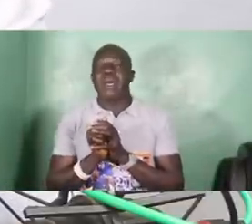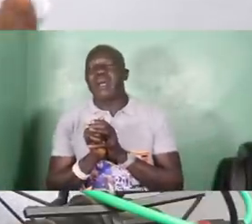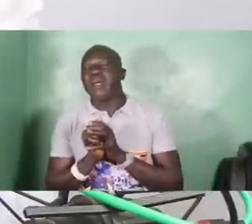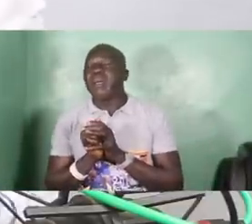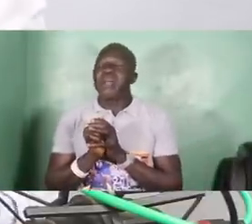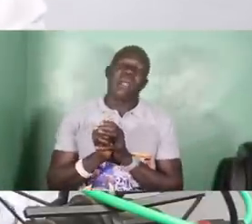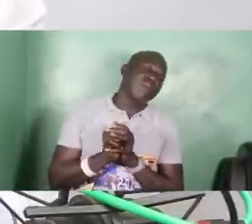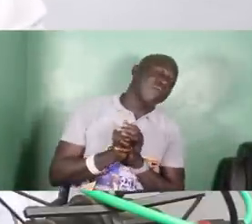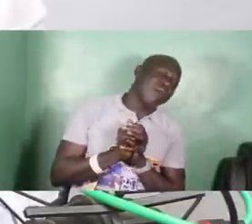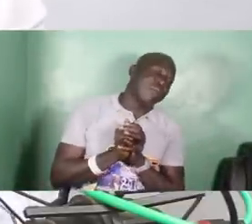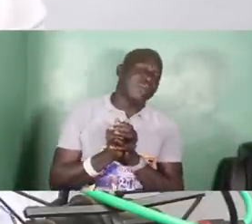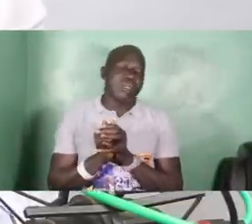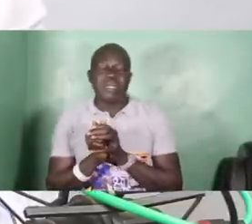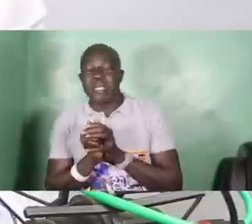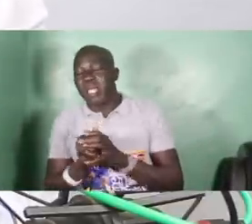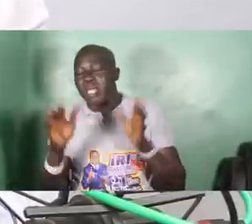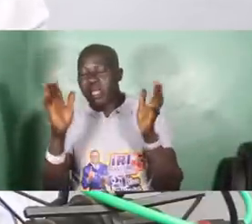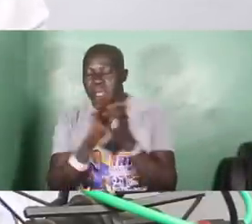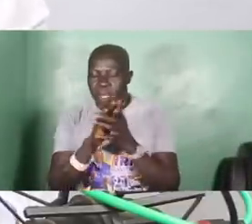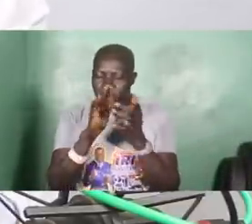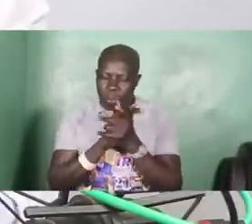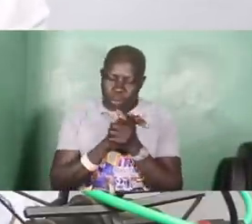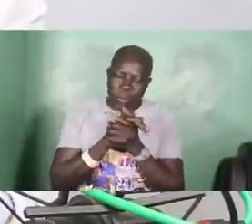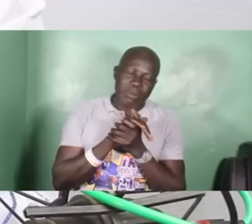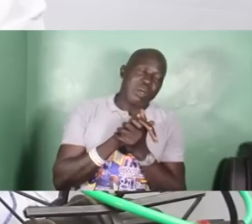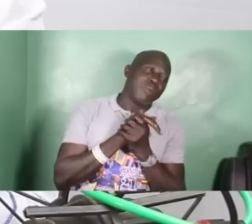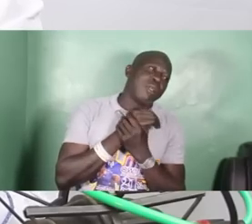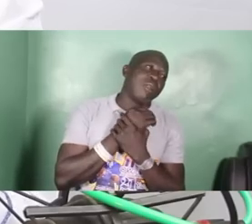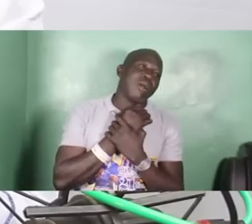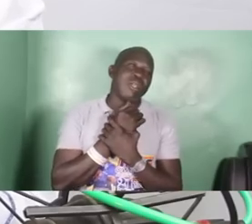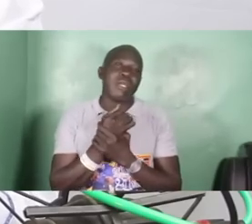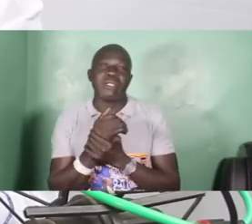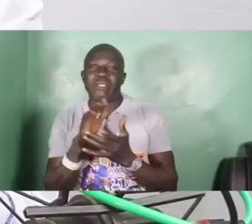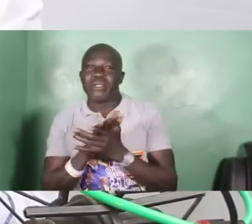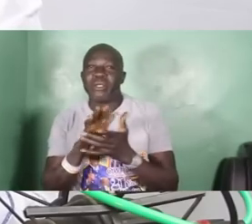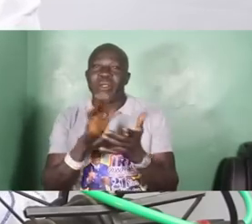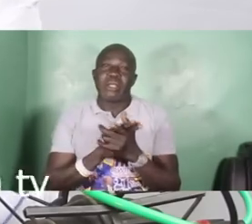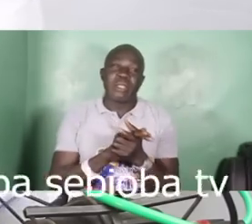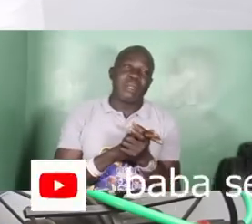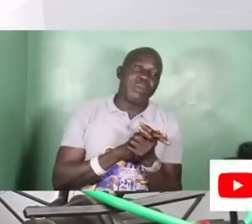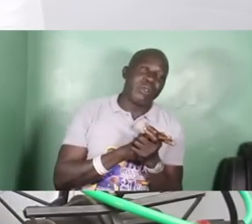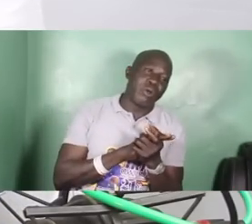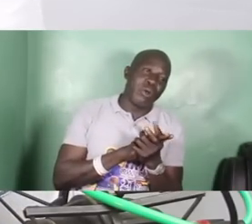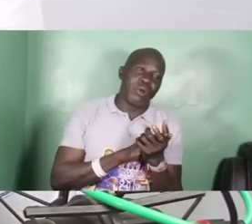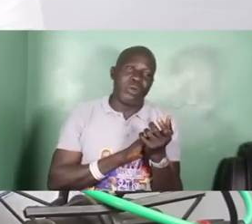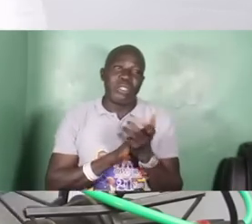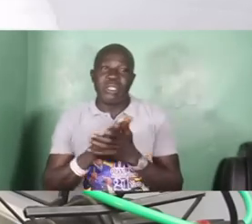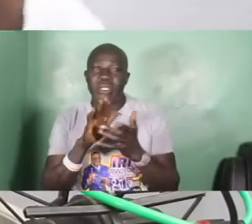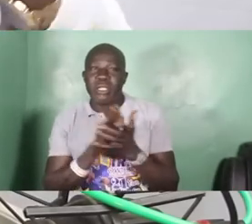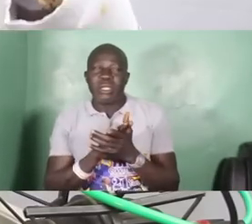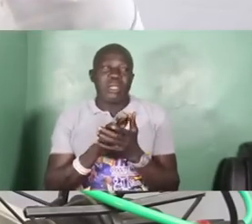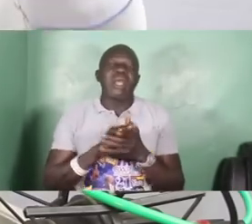Baba. Dako, Baba. Sile. Kojo, Mati, Mila. Dore, Ufade, Demi,